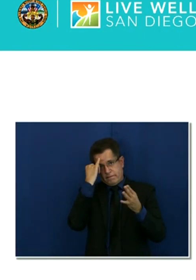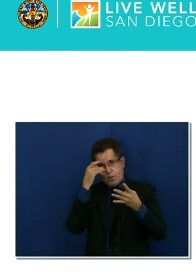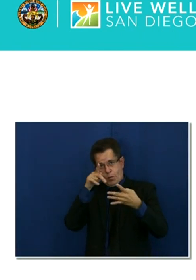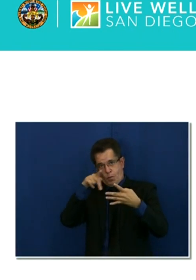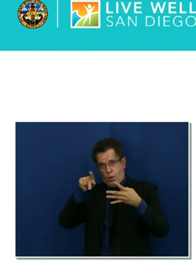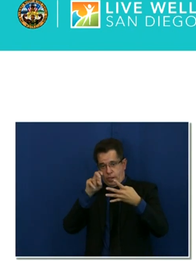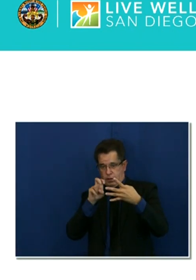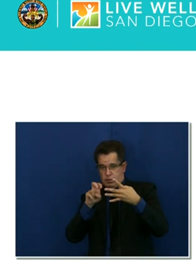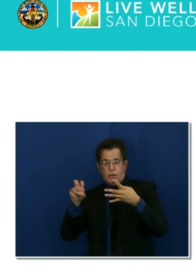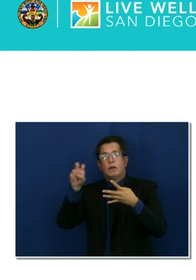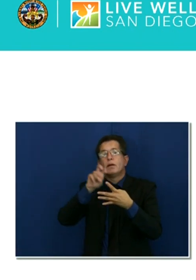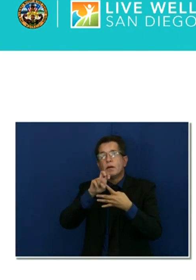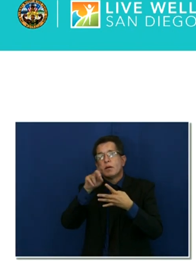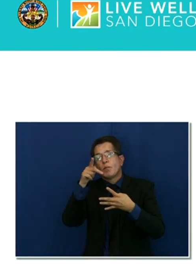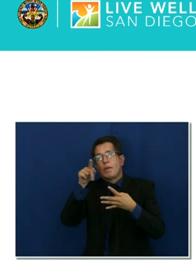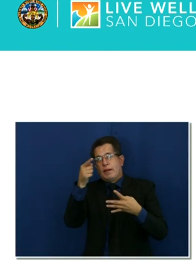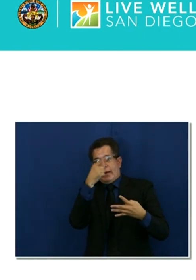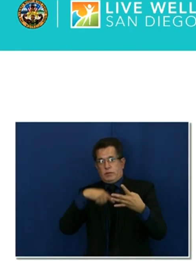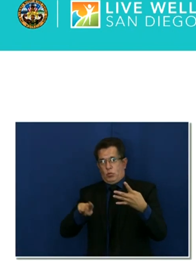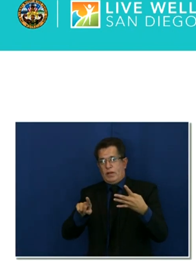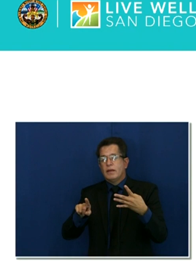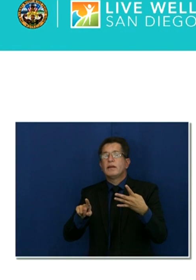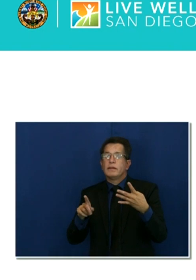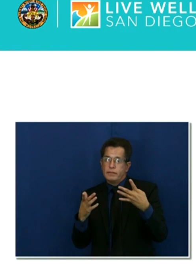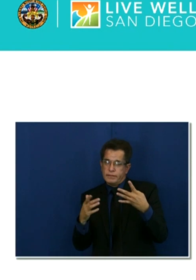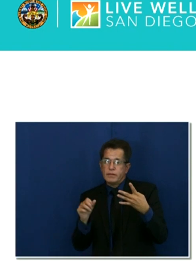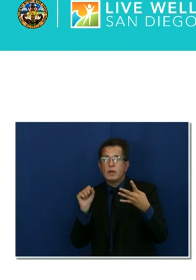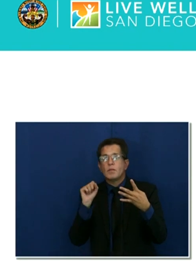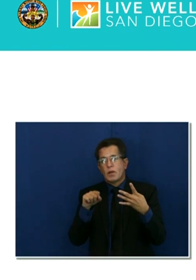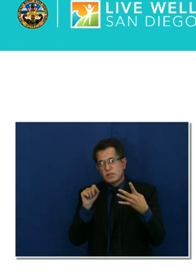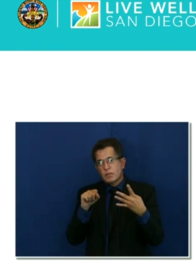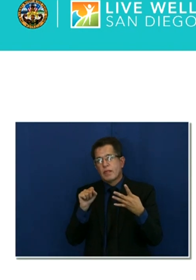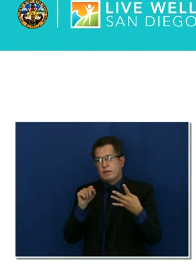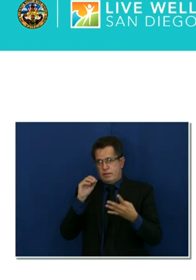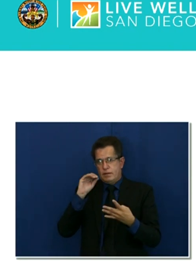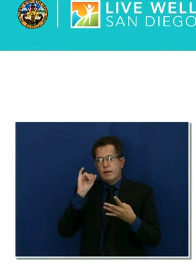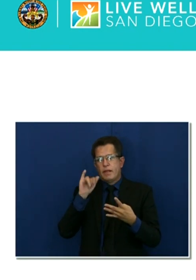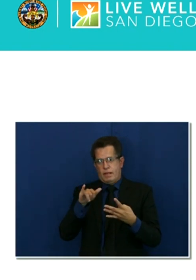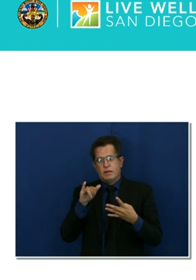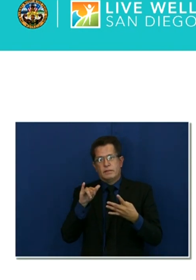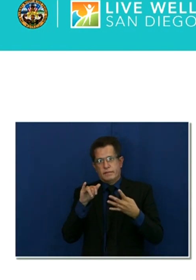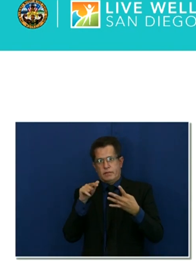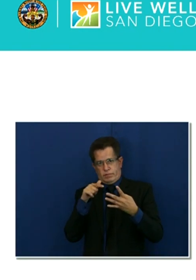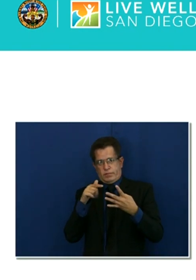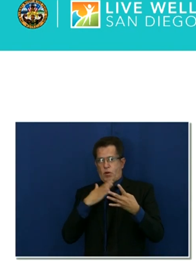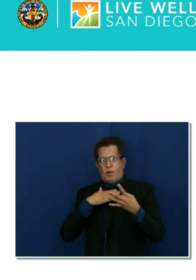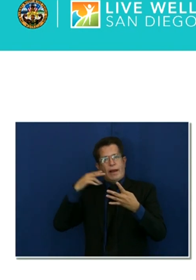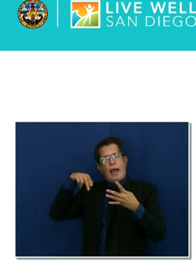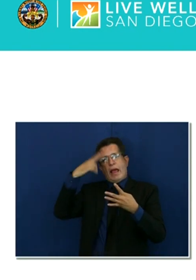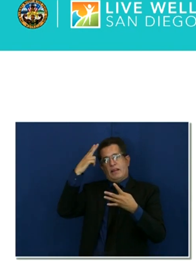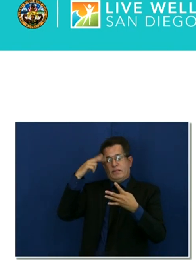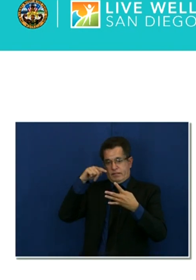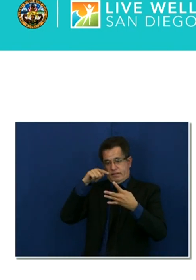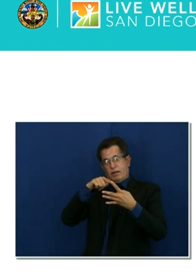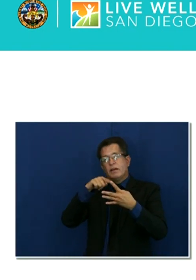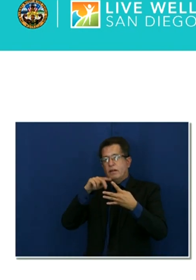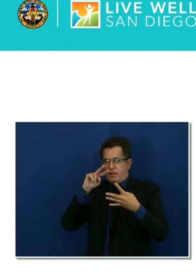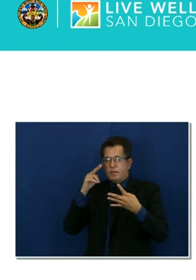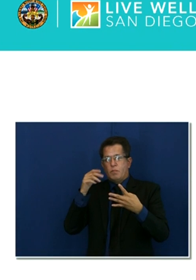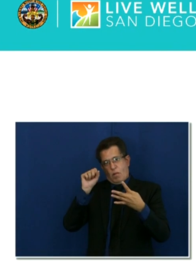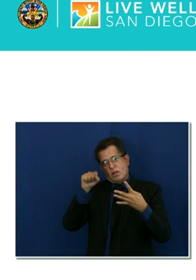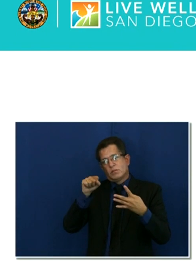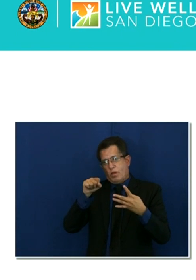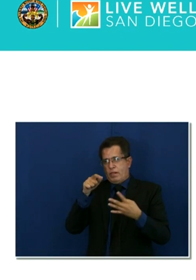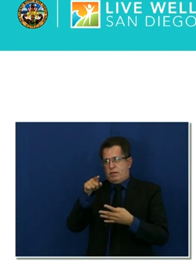into the purple tier if next week we also have the numbers that support that. And this would result